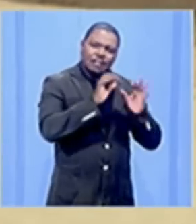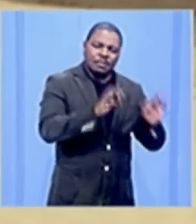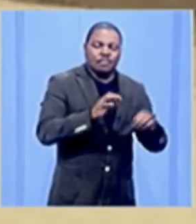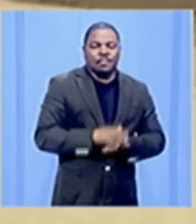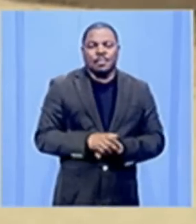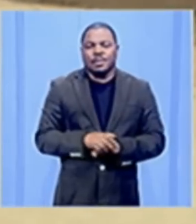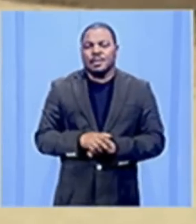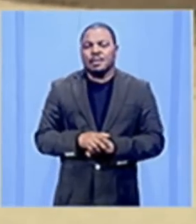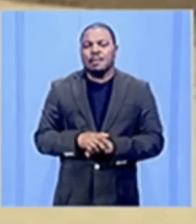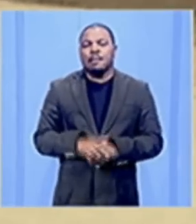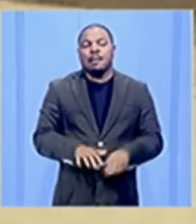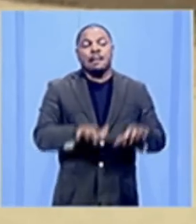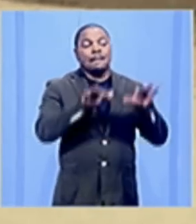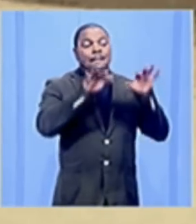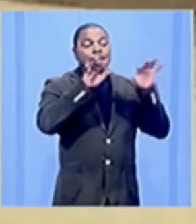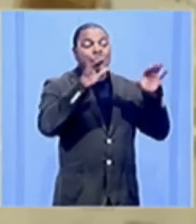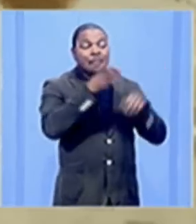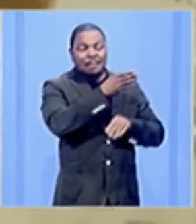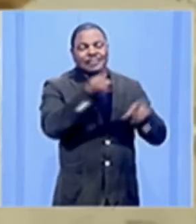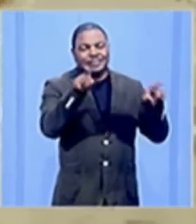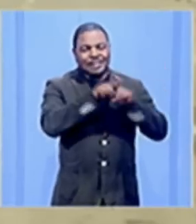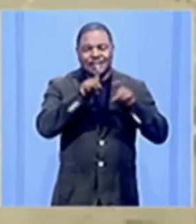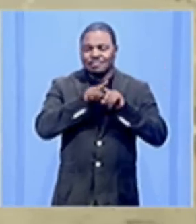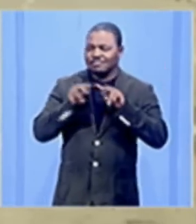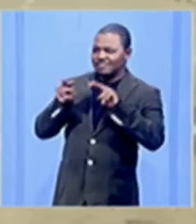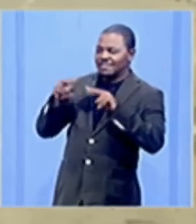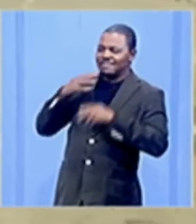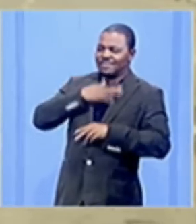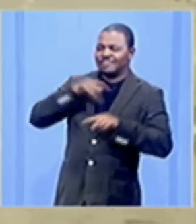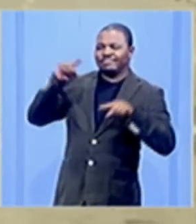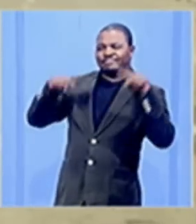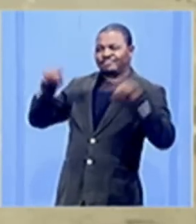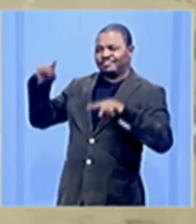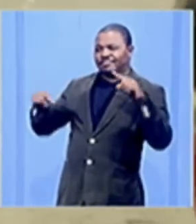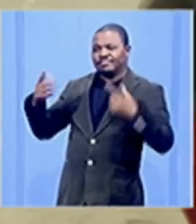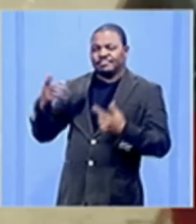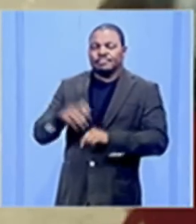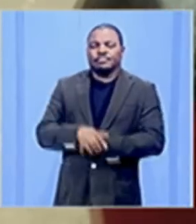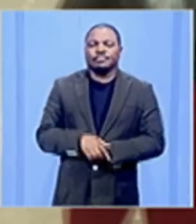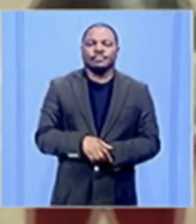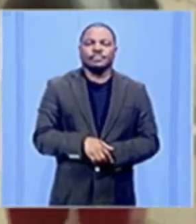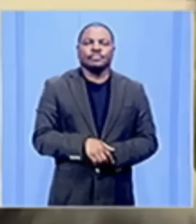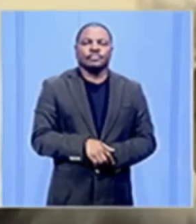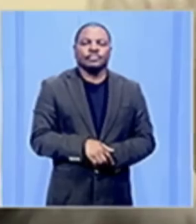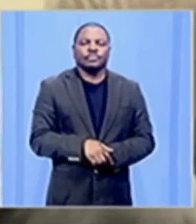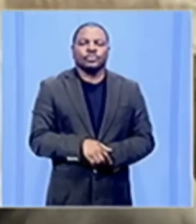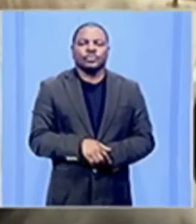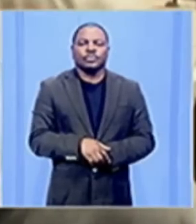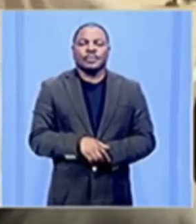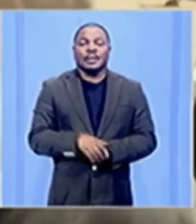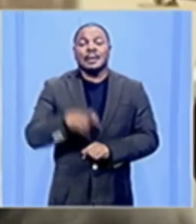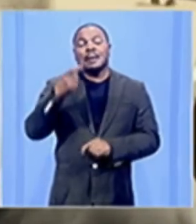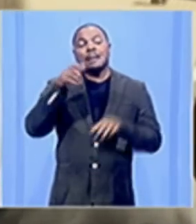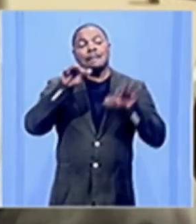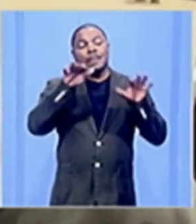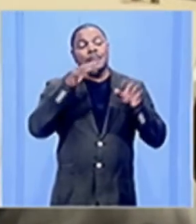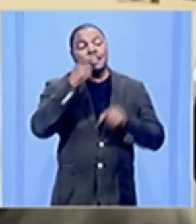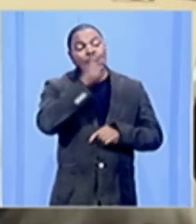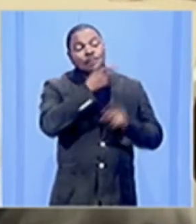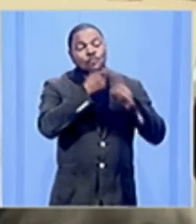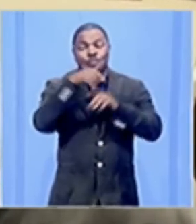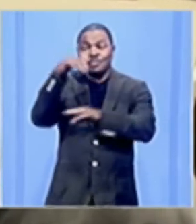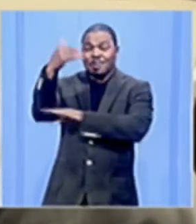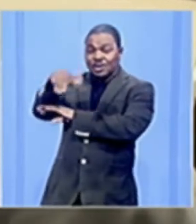le bona ba tšweleditše maikutlo ao a fapanego malebana le kgato ye ya mopresidente. Banna ba ba tswa ka ntle ba ka ba re